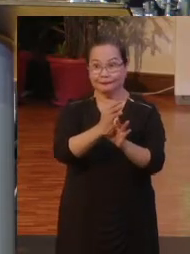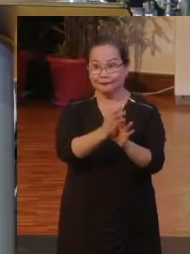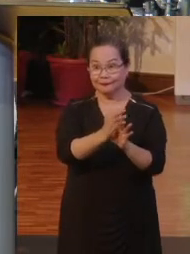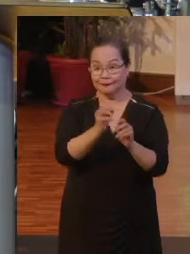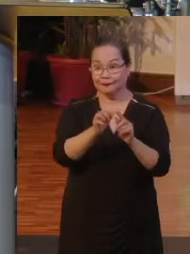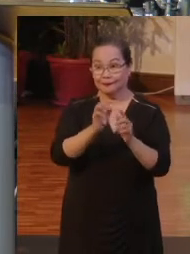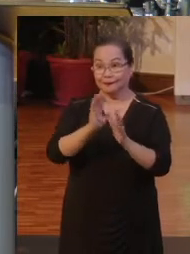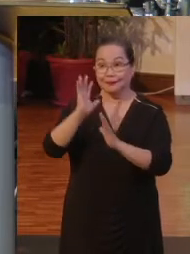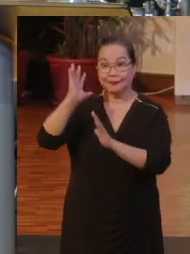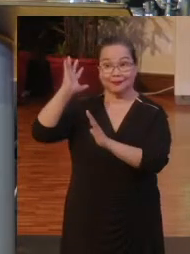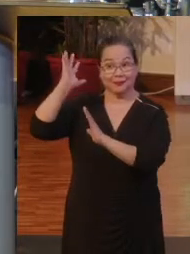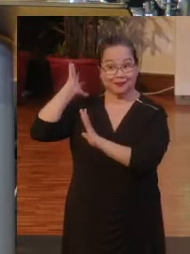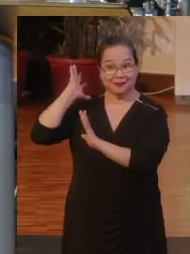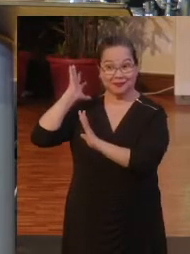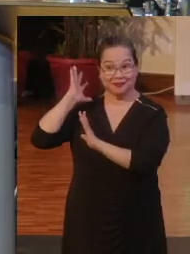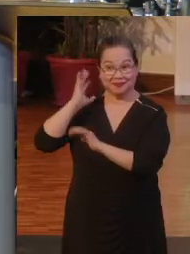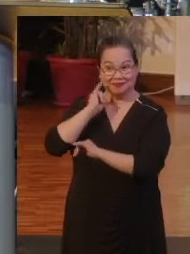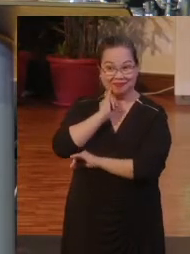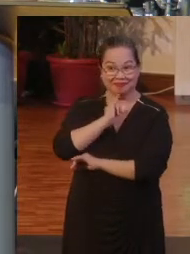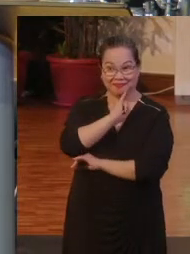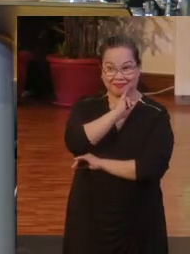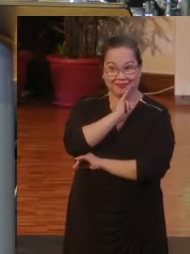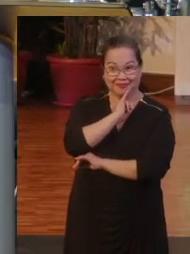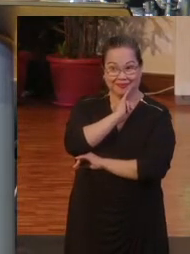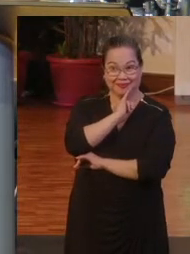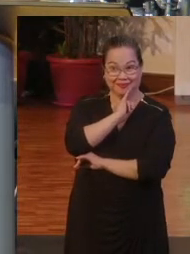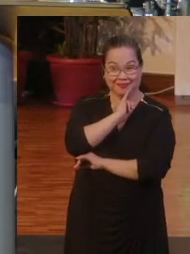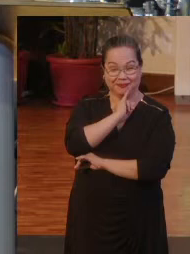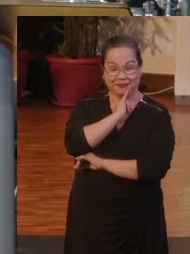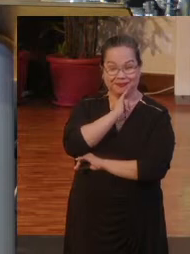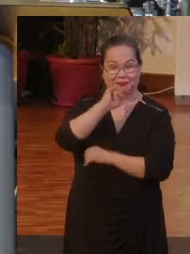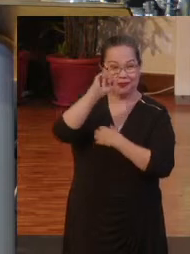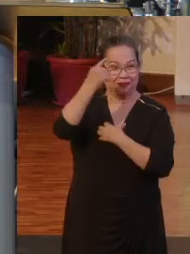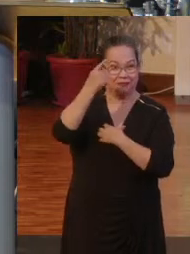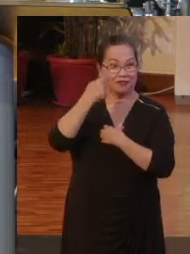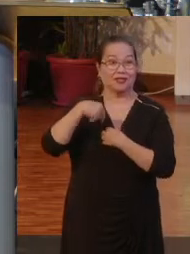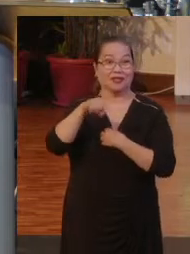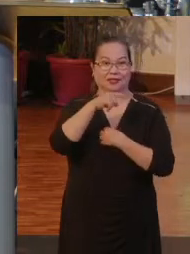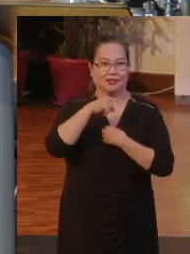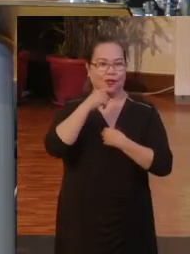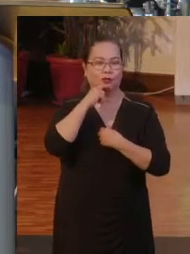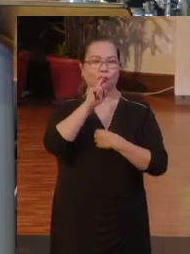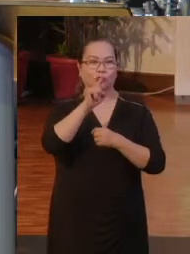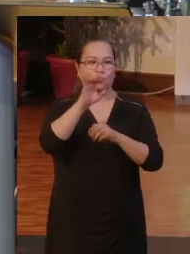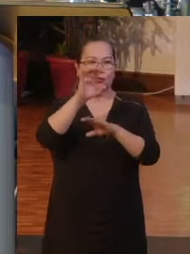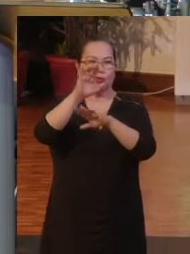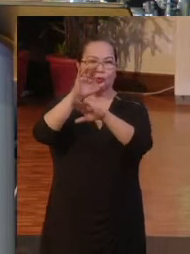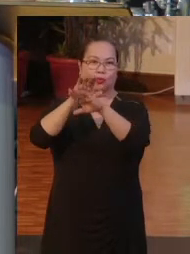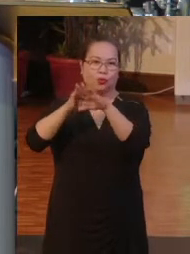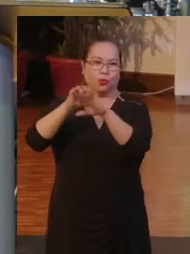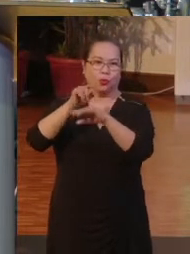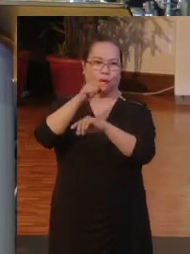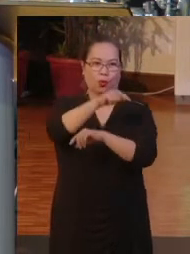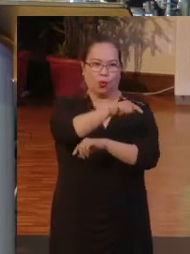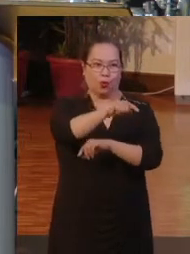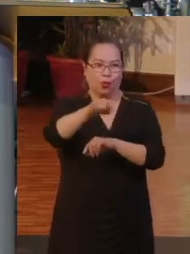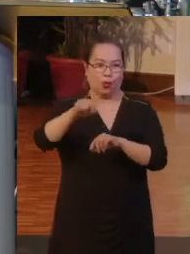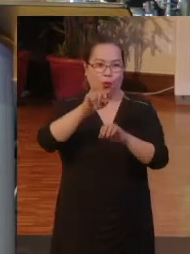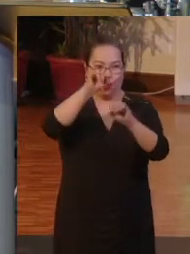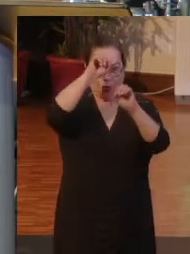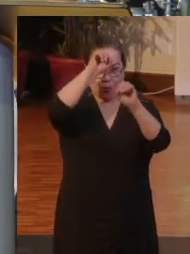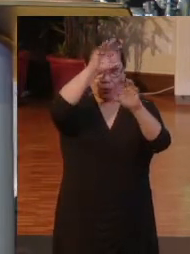sa nakaraan ng Israel. Una sa lahat, sa pagtawag sa kanilang mga